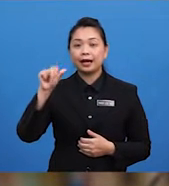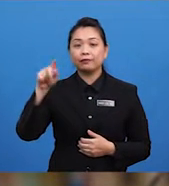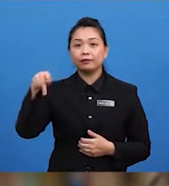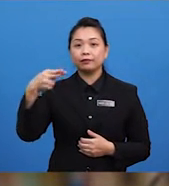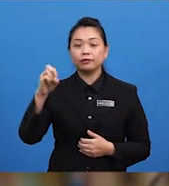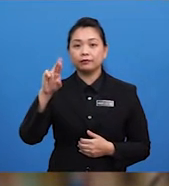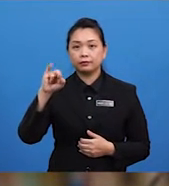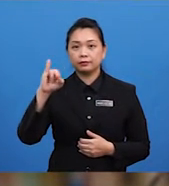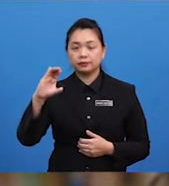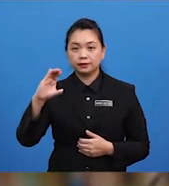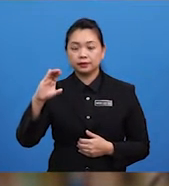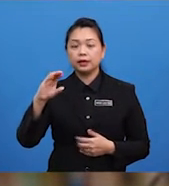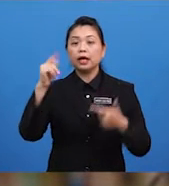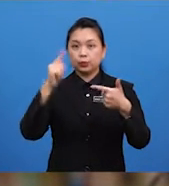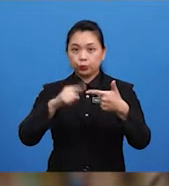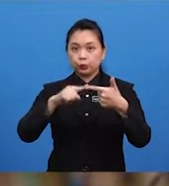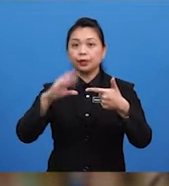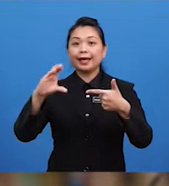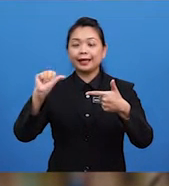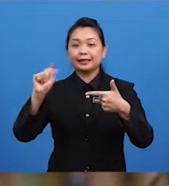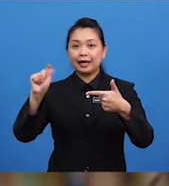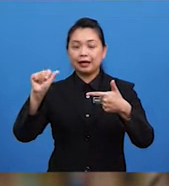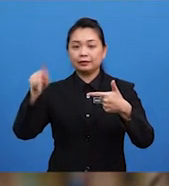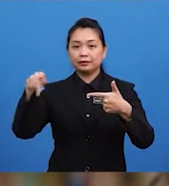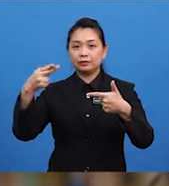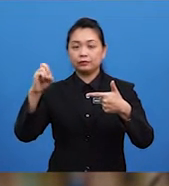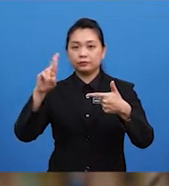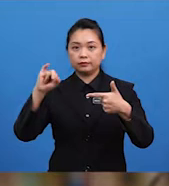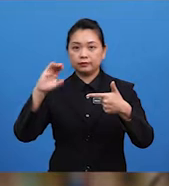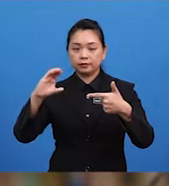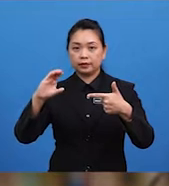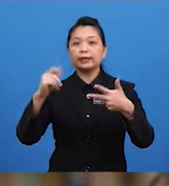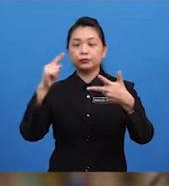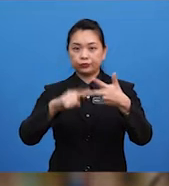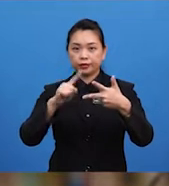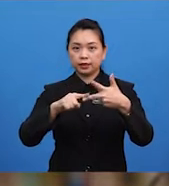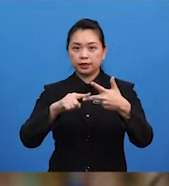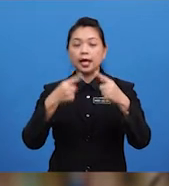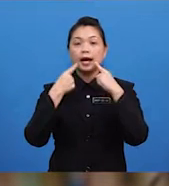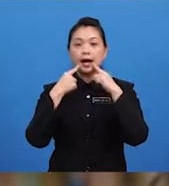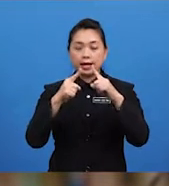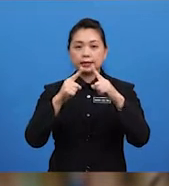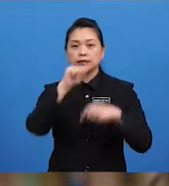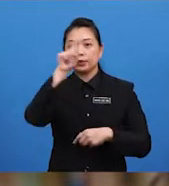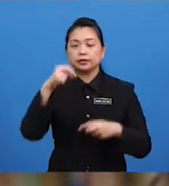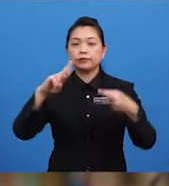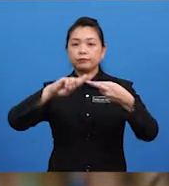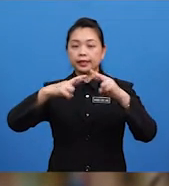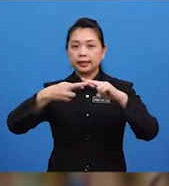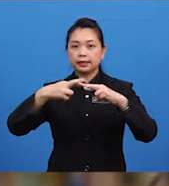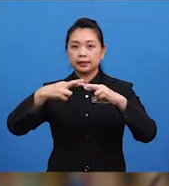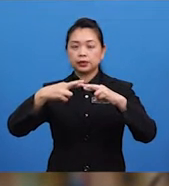2. Identify cataphoric references. And most importantly, 3. Answer questions related